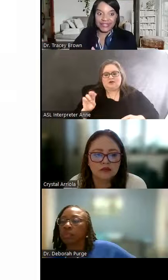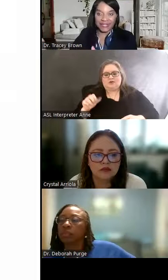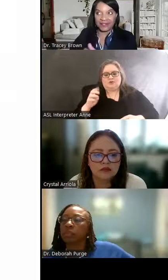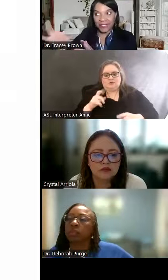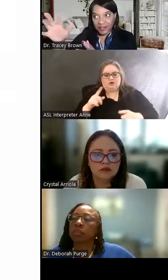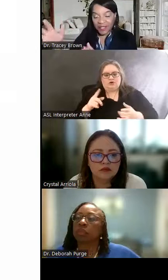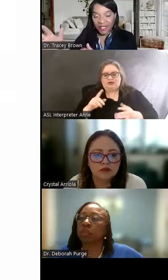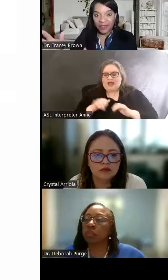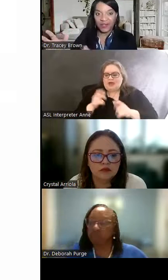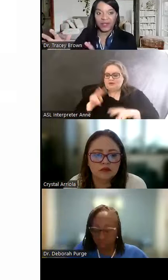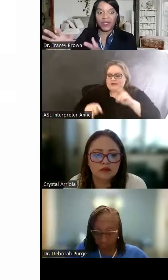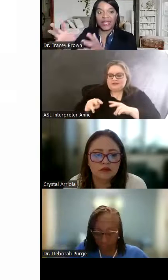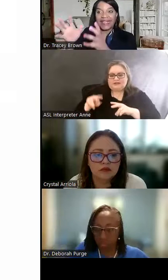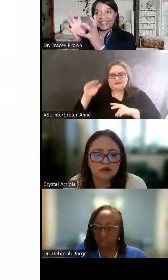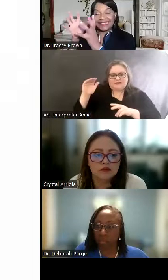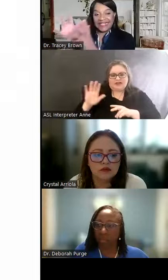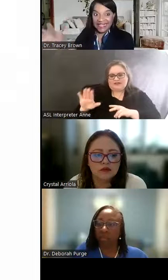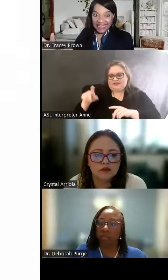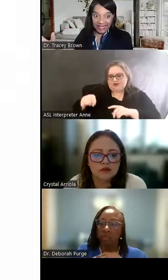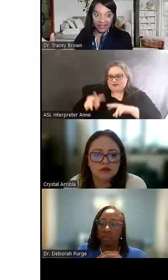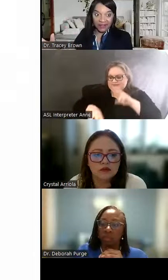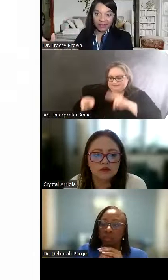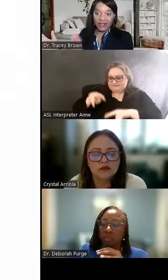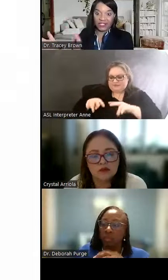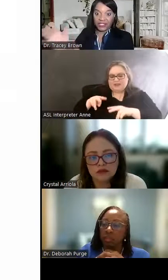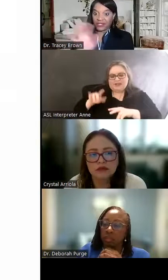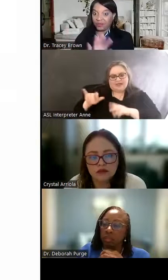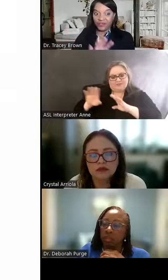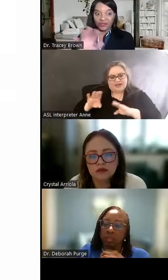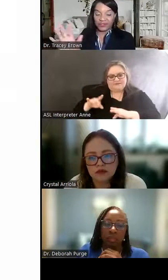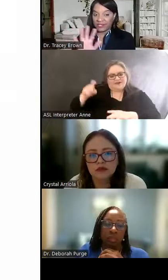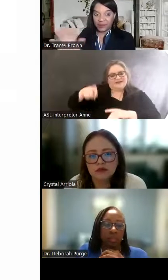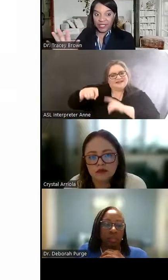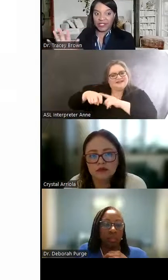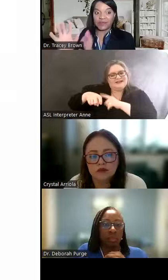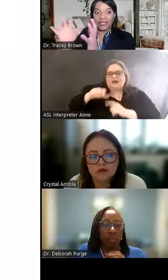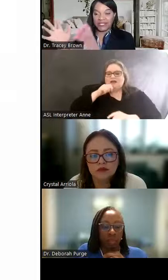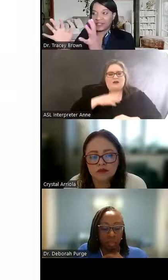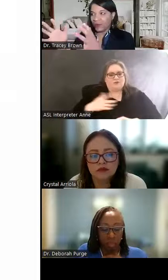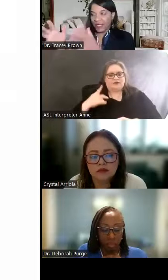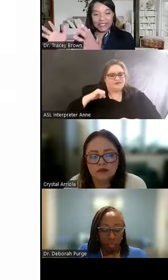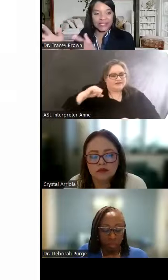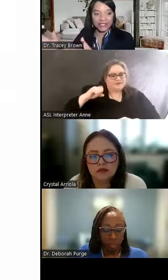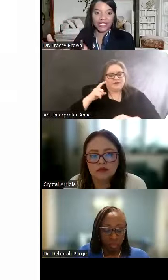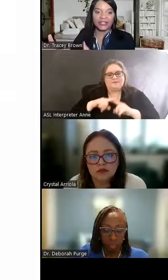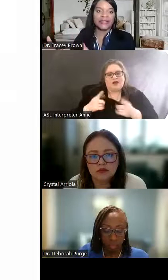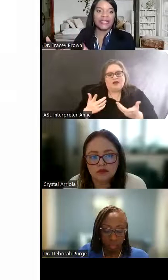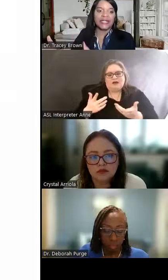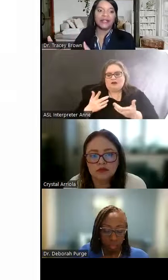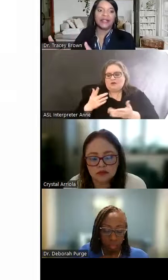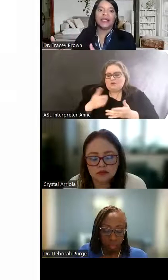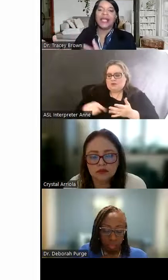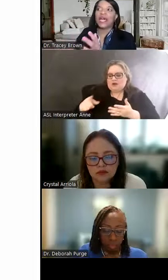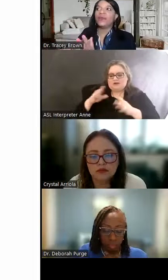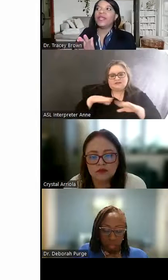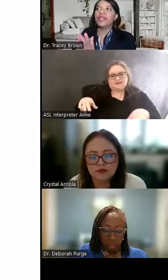child's need? Look at the behavior as a need, not just the willful disobedience, but what does this child